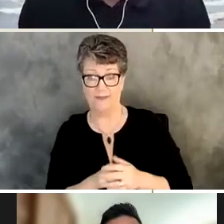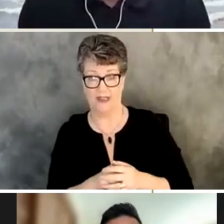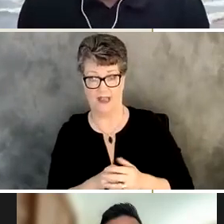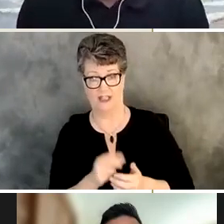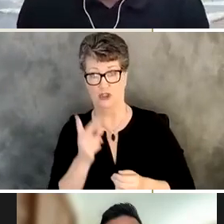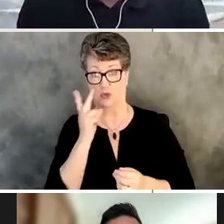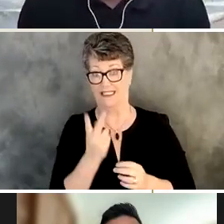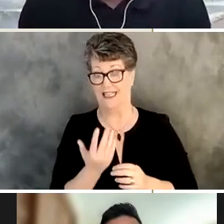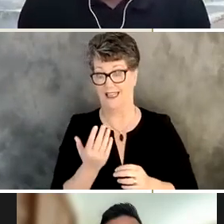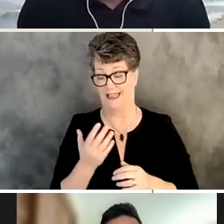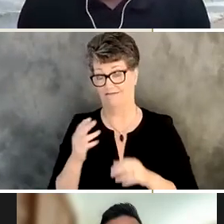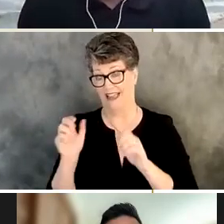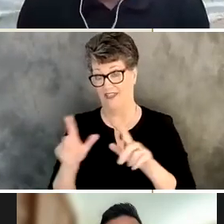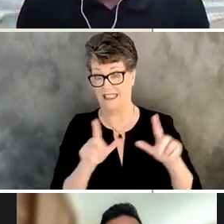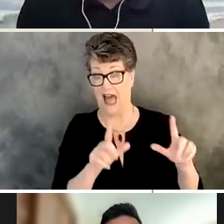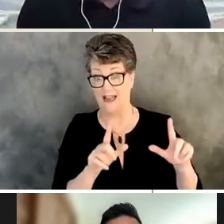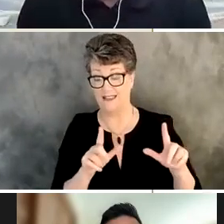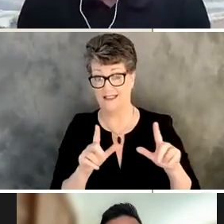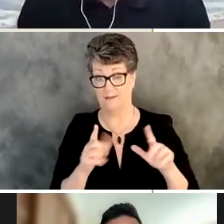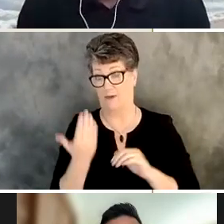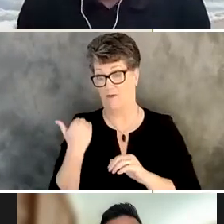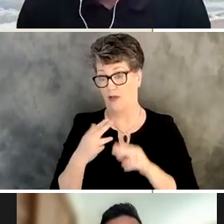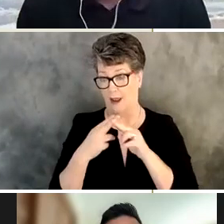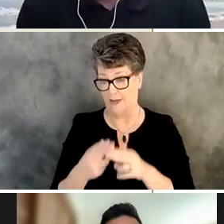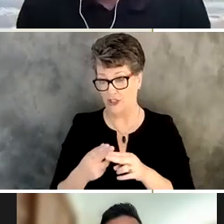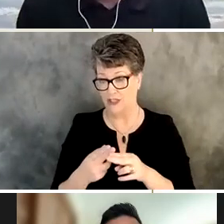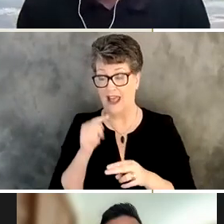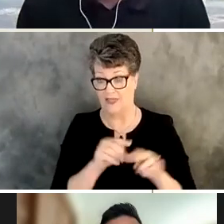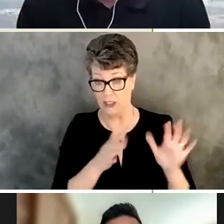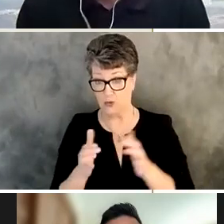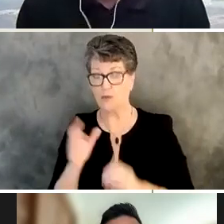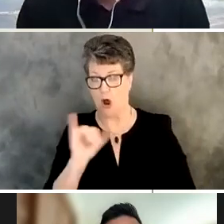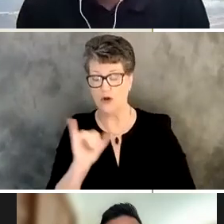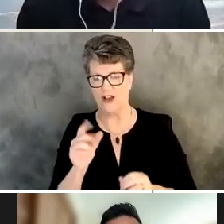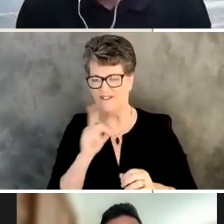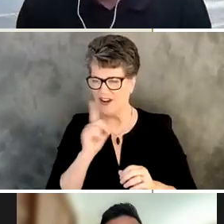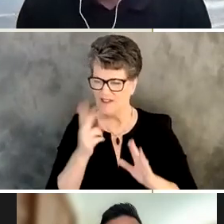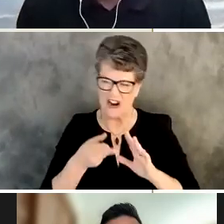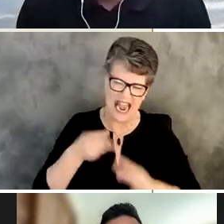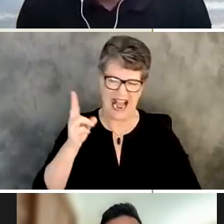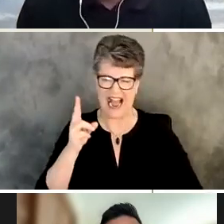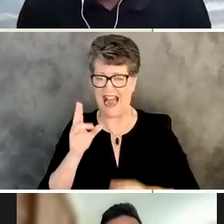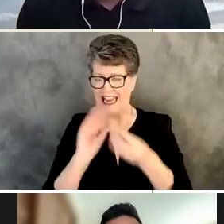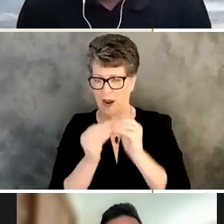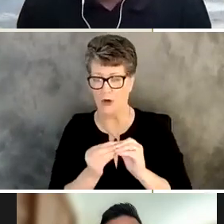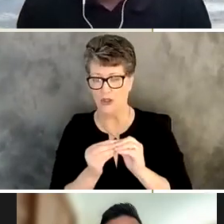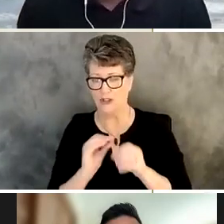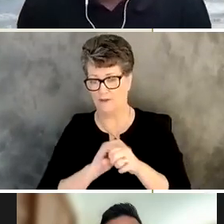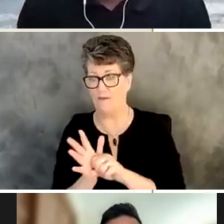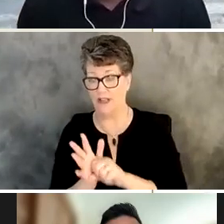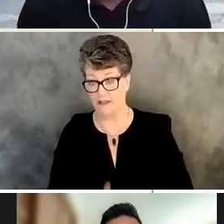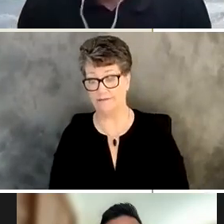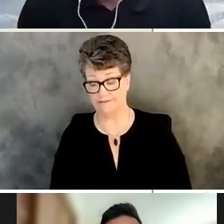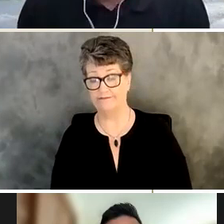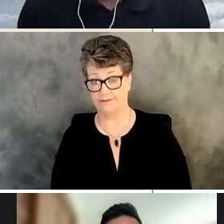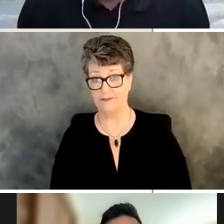the slides I mentioned earlier, these groups also have high case rates. And so,